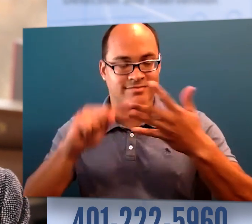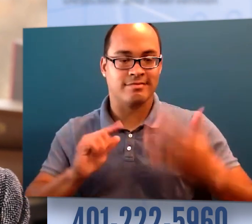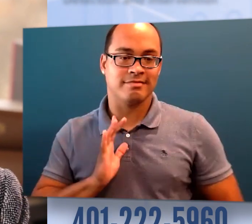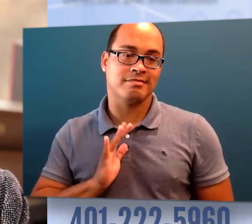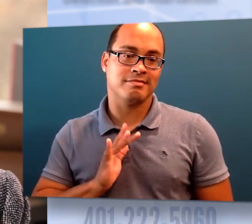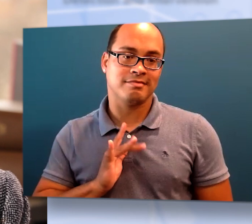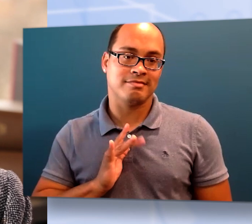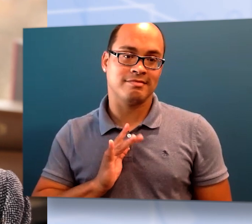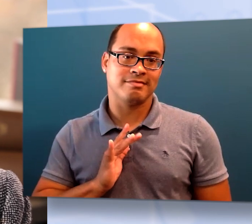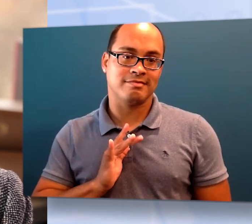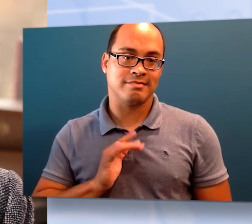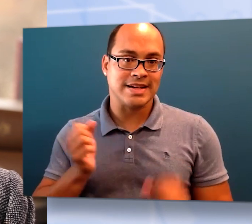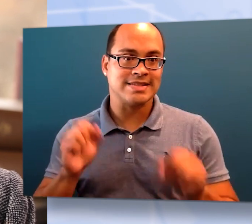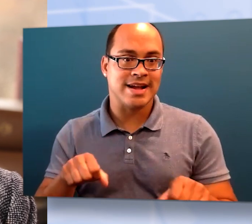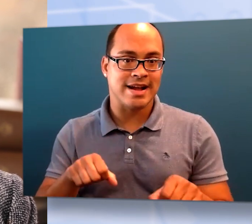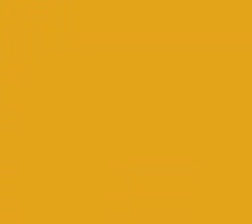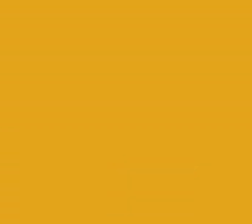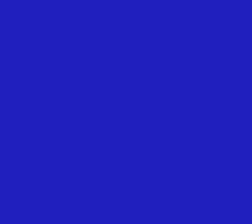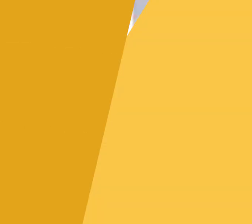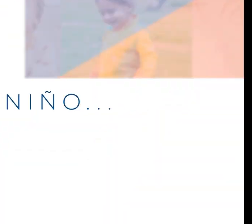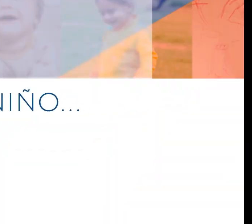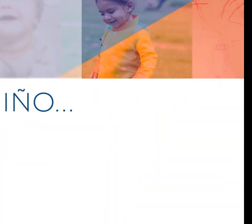now accomplish this in the state of Rhode Island.